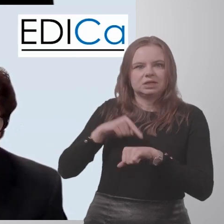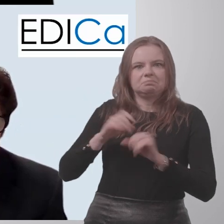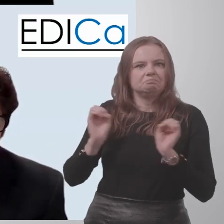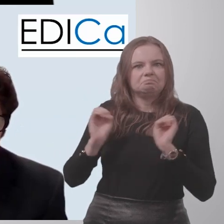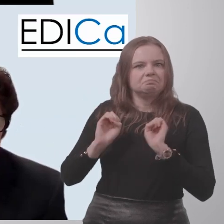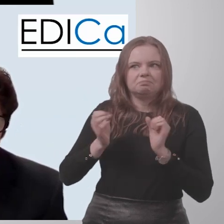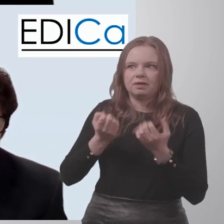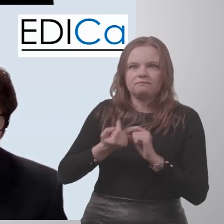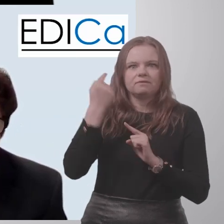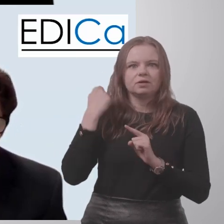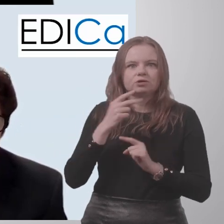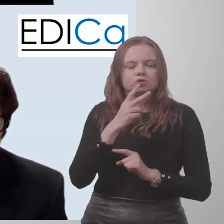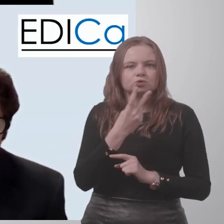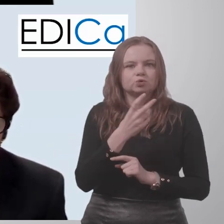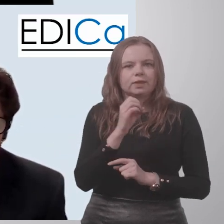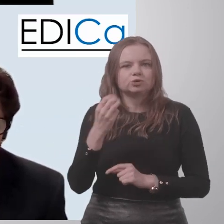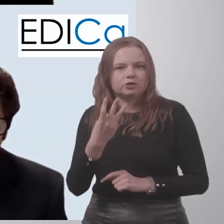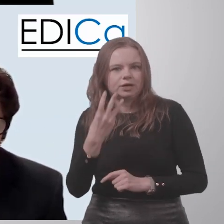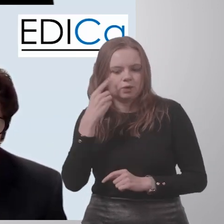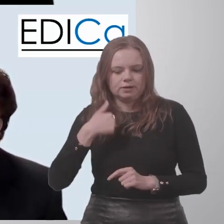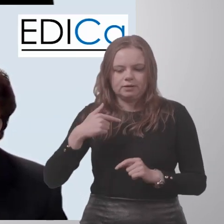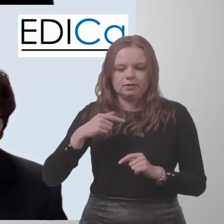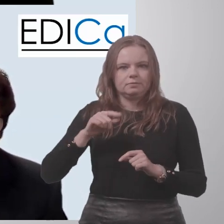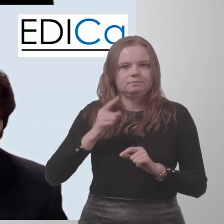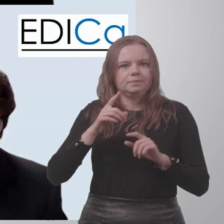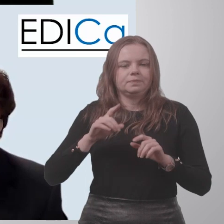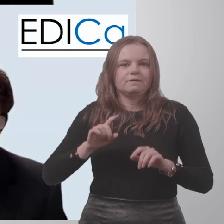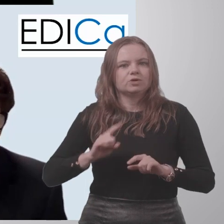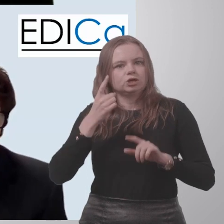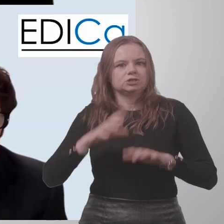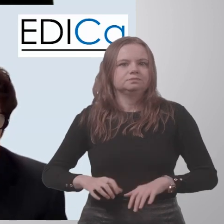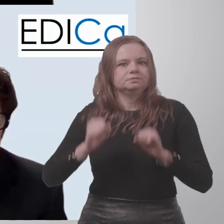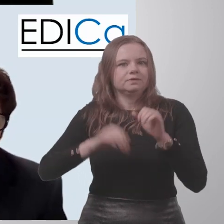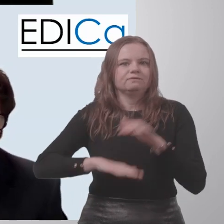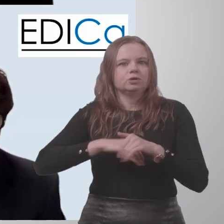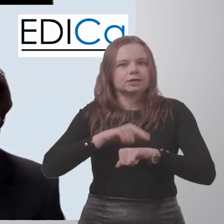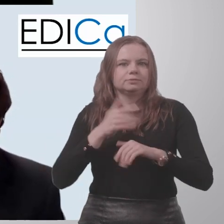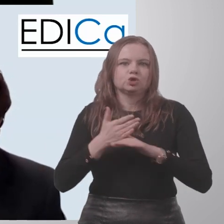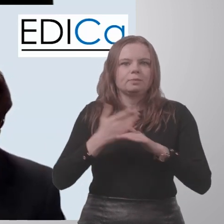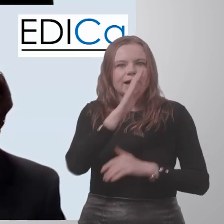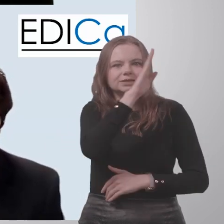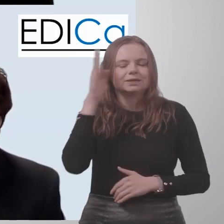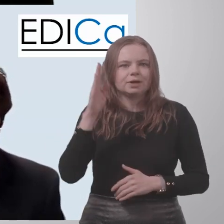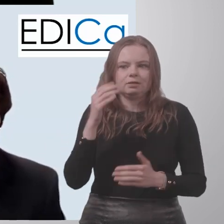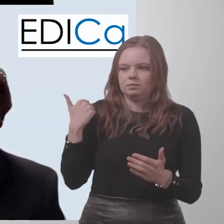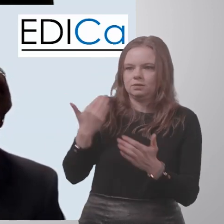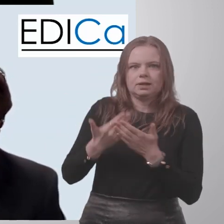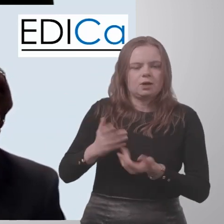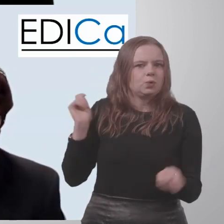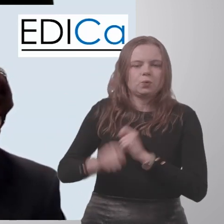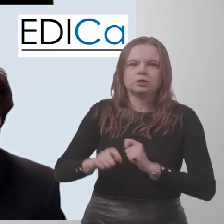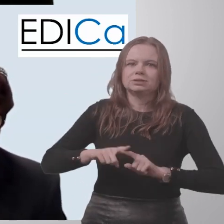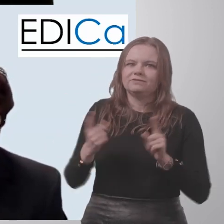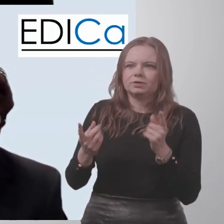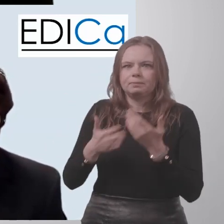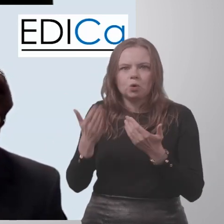about 2003 when I first got my first full-time job in academia. And now, we almost, to a